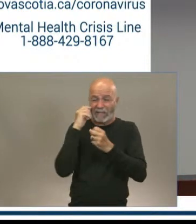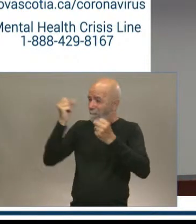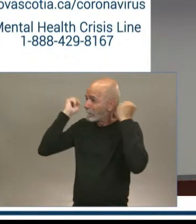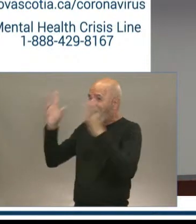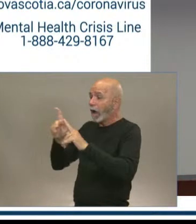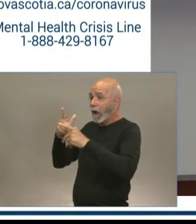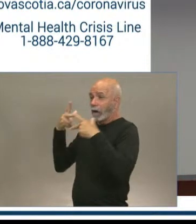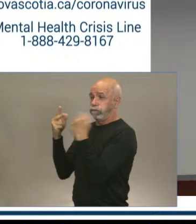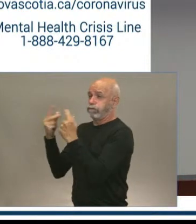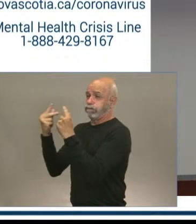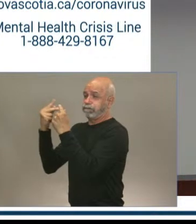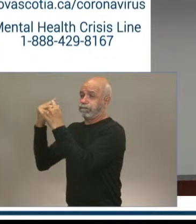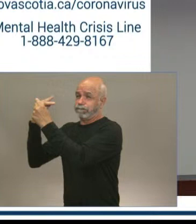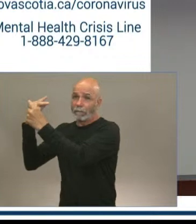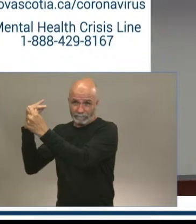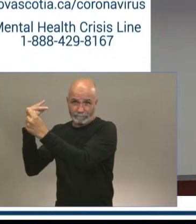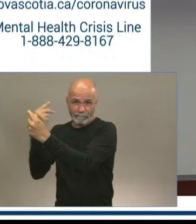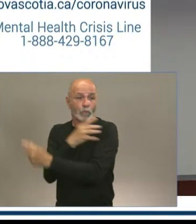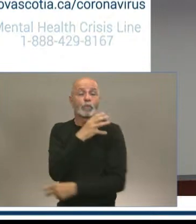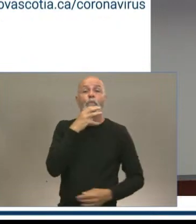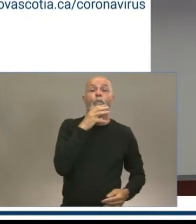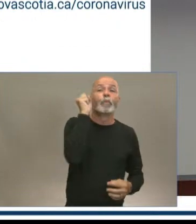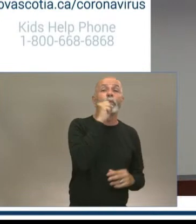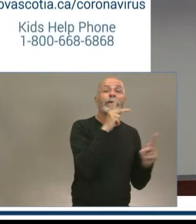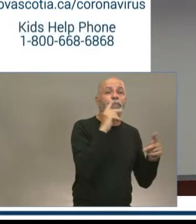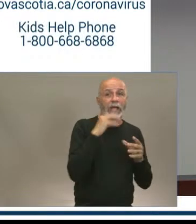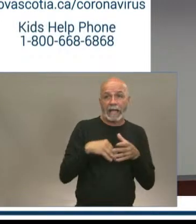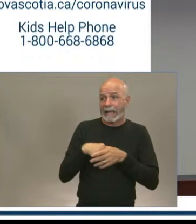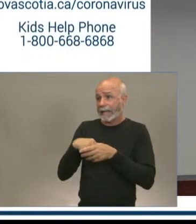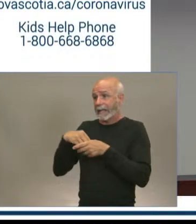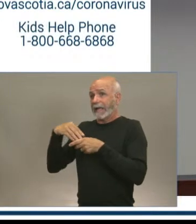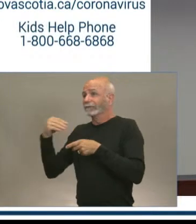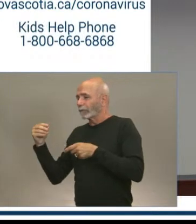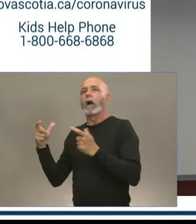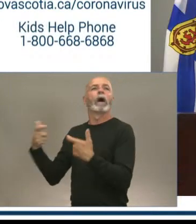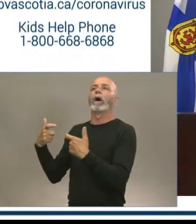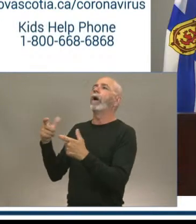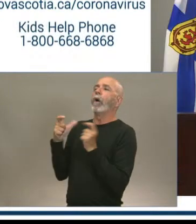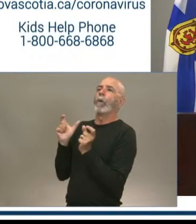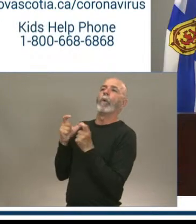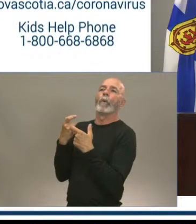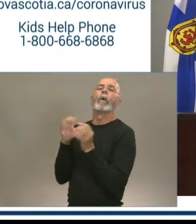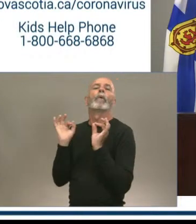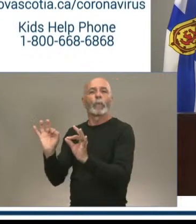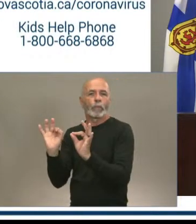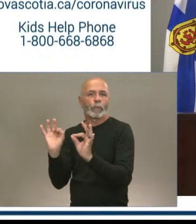these vulnerable seniors when they do go out into the community. Go ahead with your follow-up, Jean.